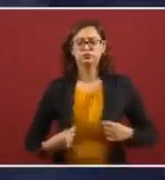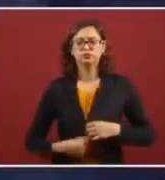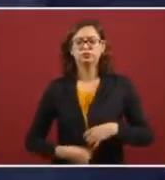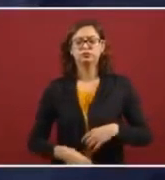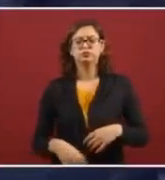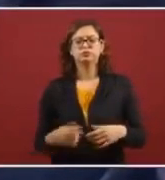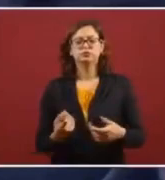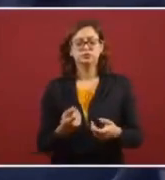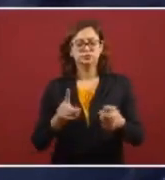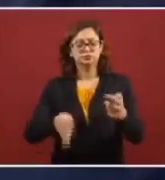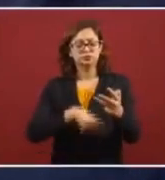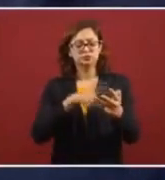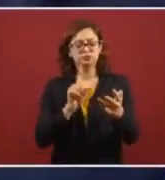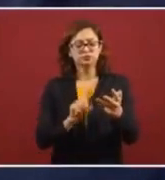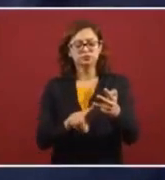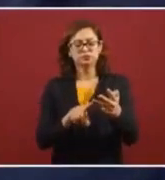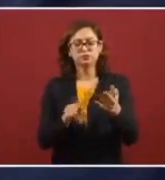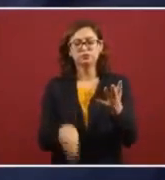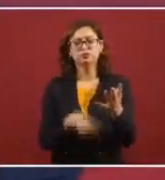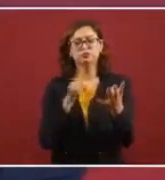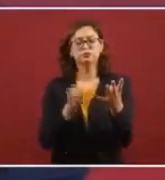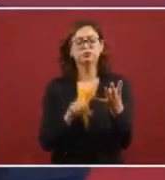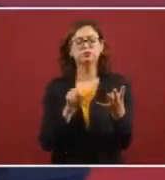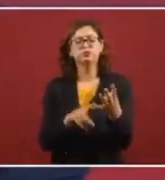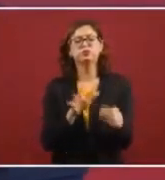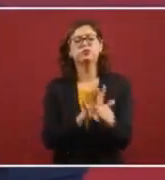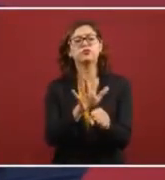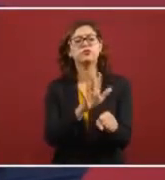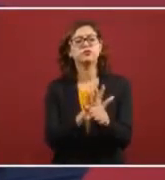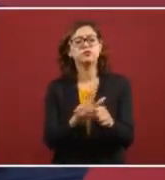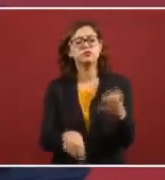And the fourth action is la,